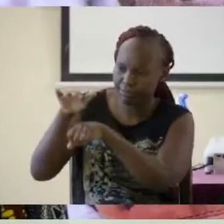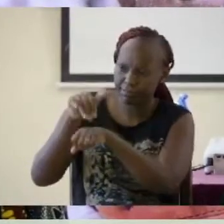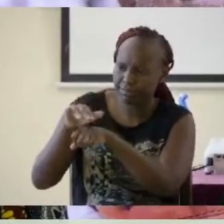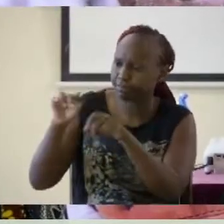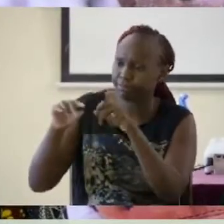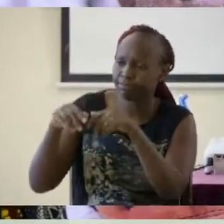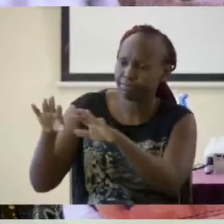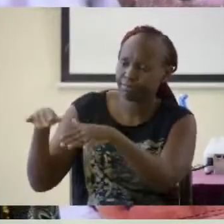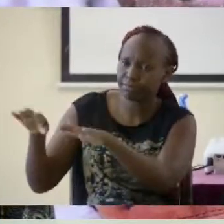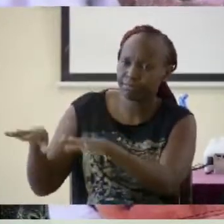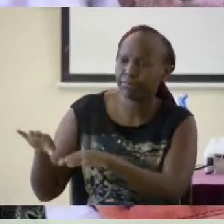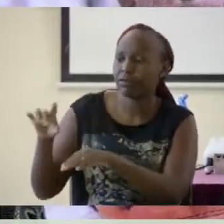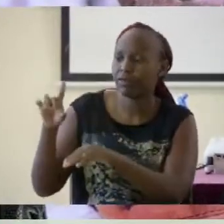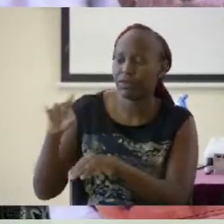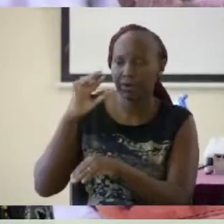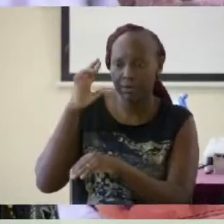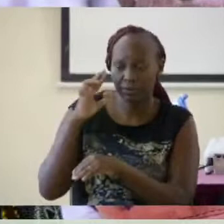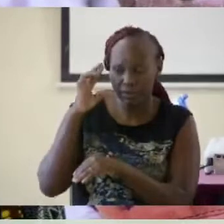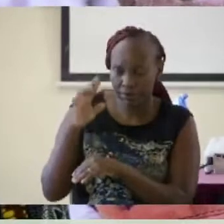for one reason or other.